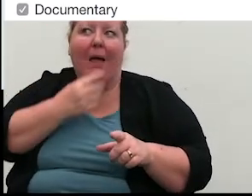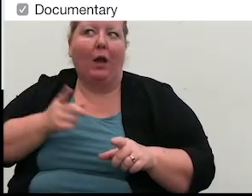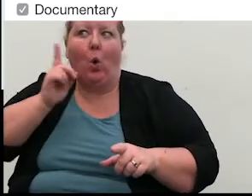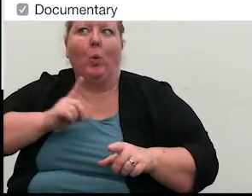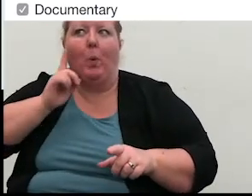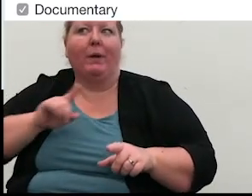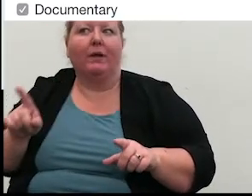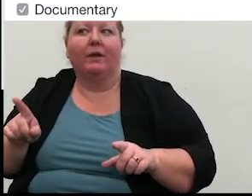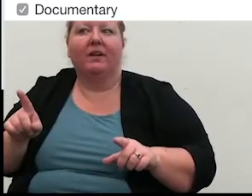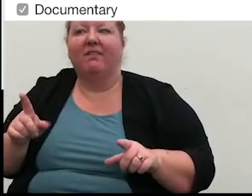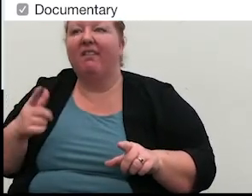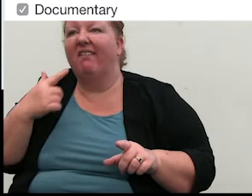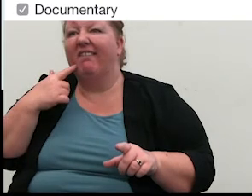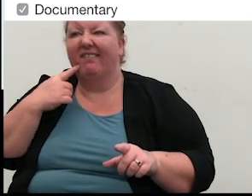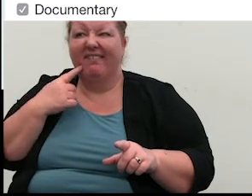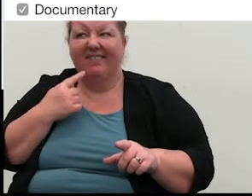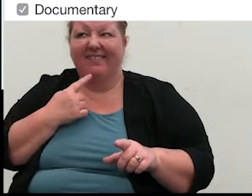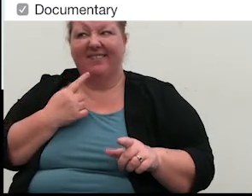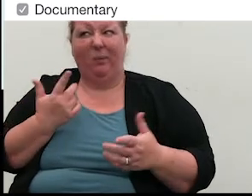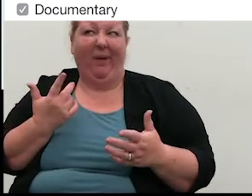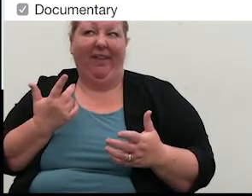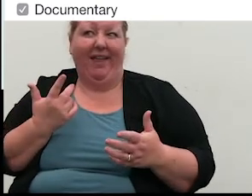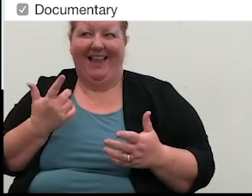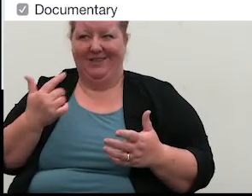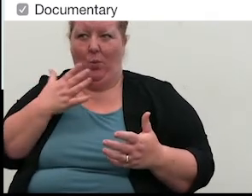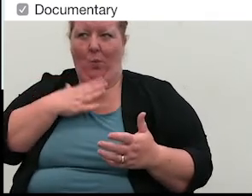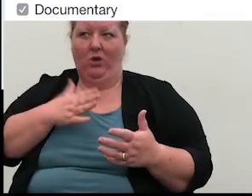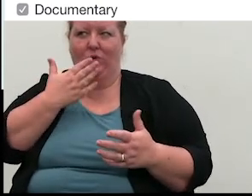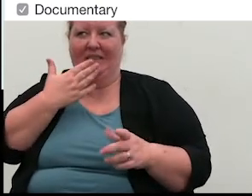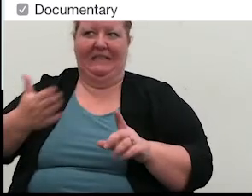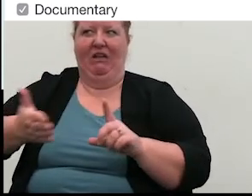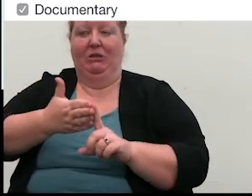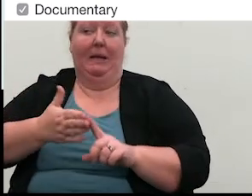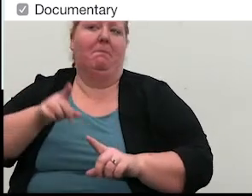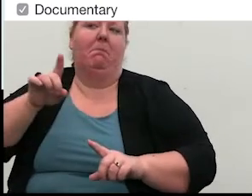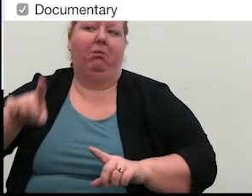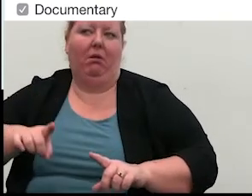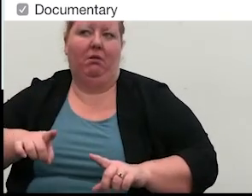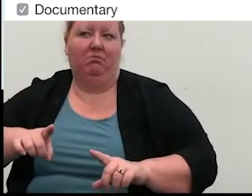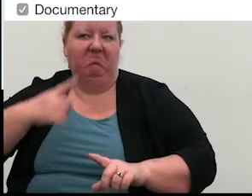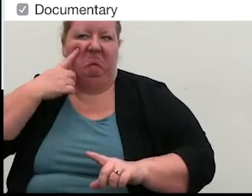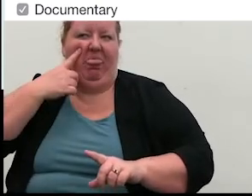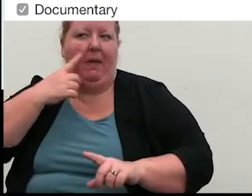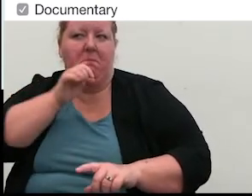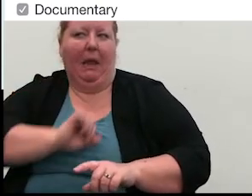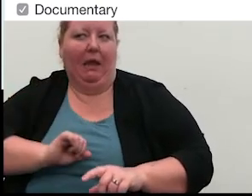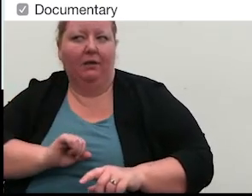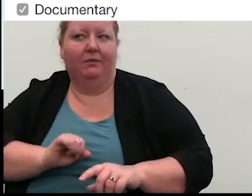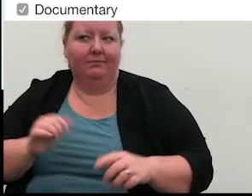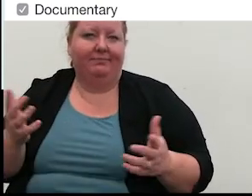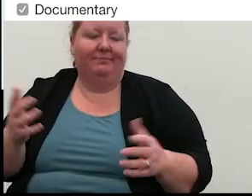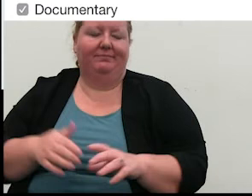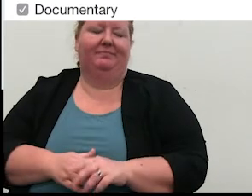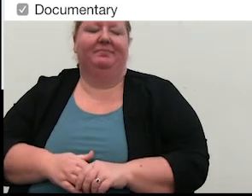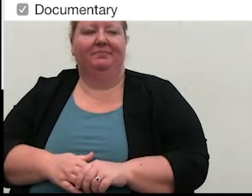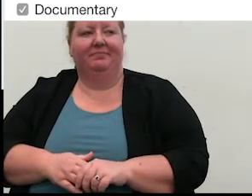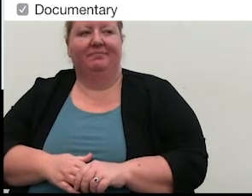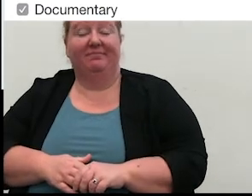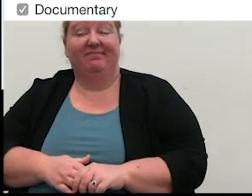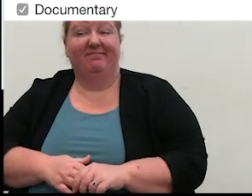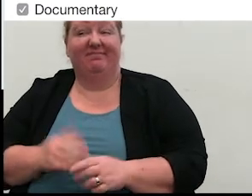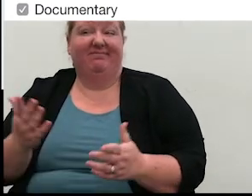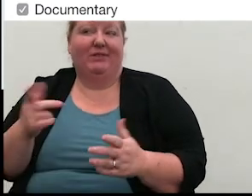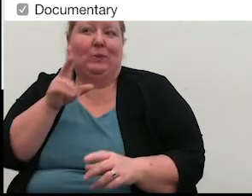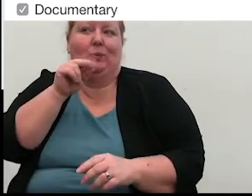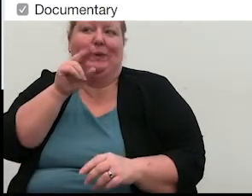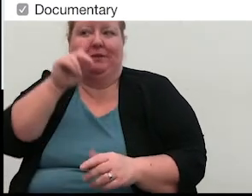or a woman? I'd have gone, well, I don't want to be stereotyped, but it's probably a man. So that's what